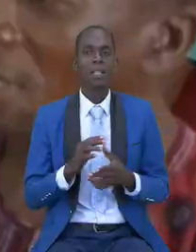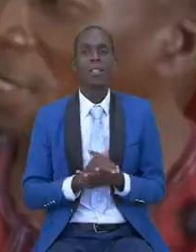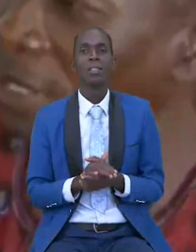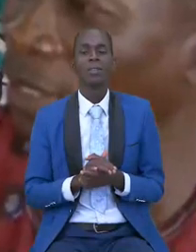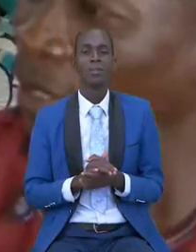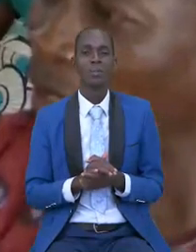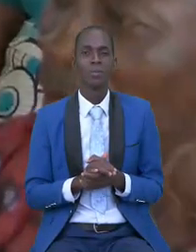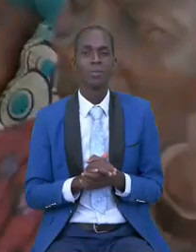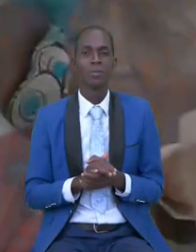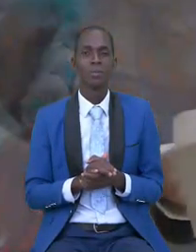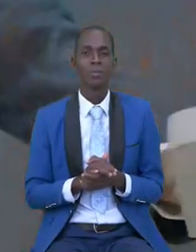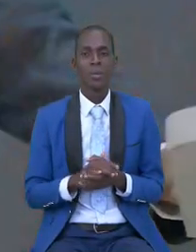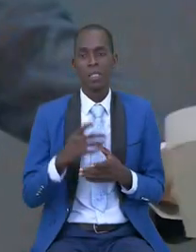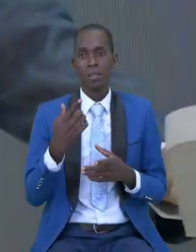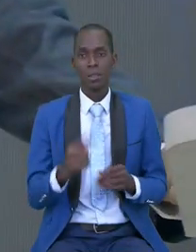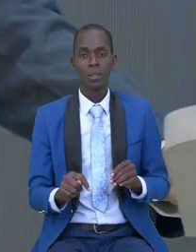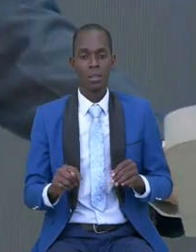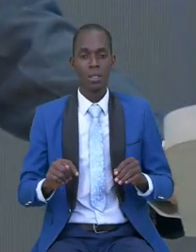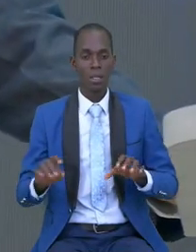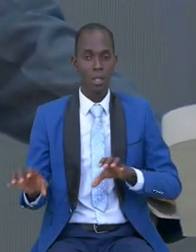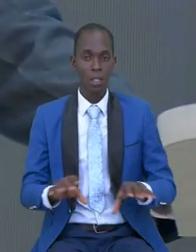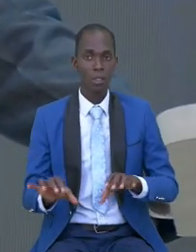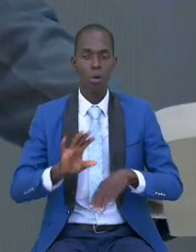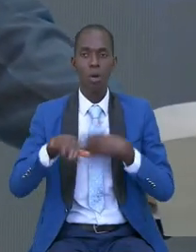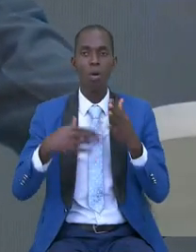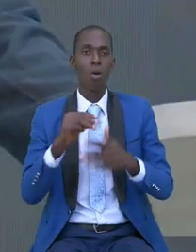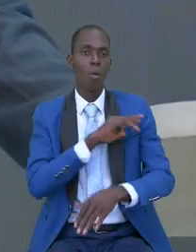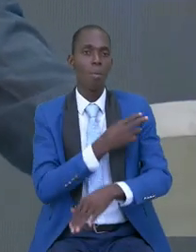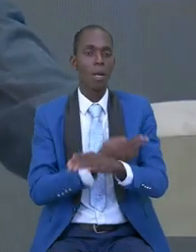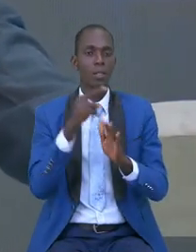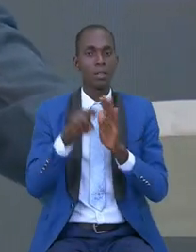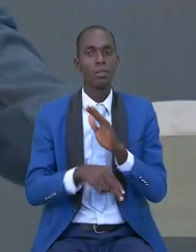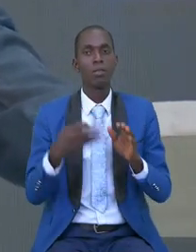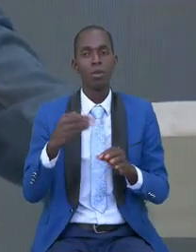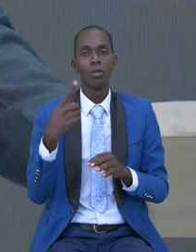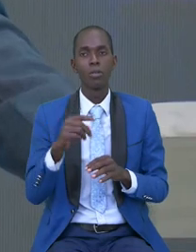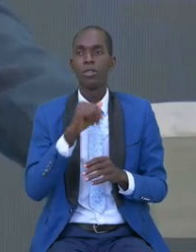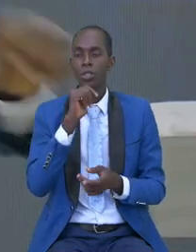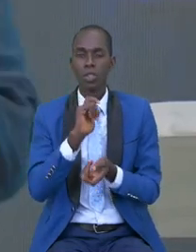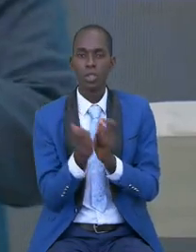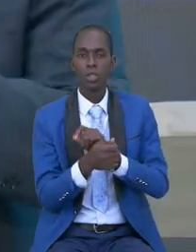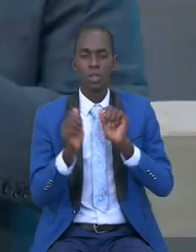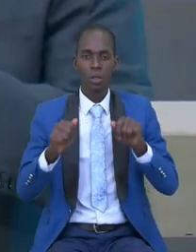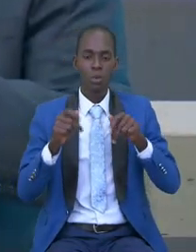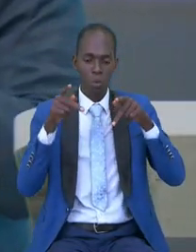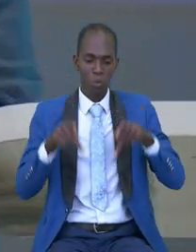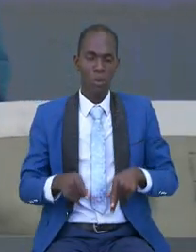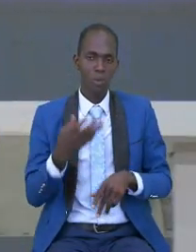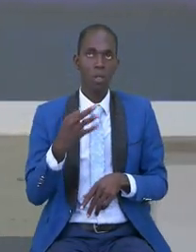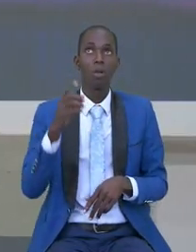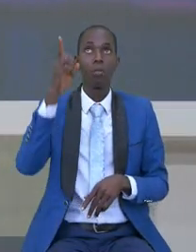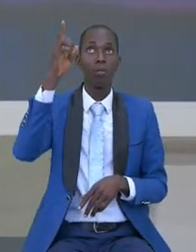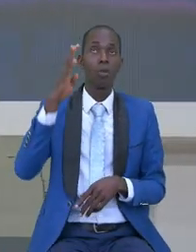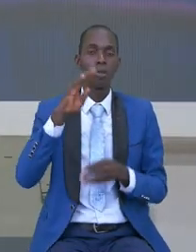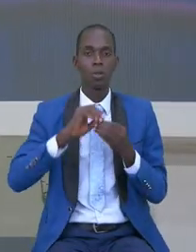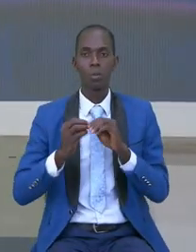Yeah. The active almightiness of the unchangeable person of God. Number three